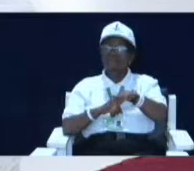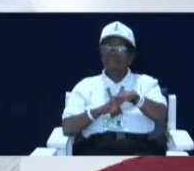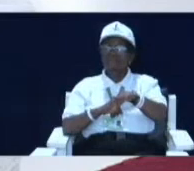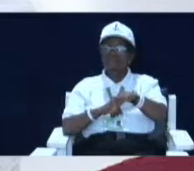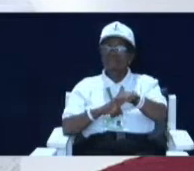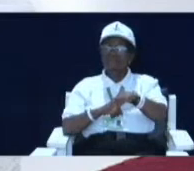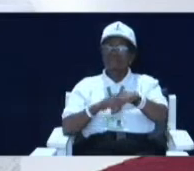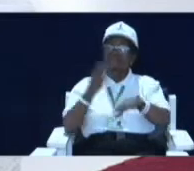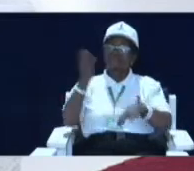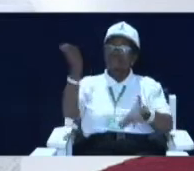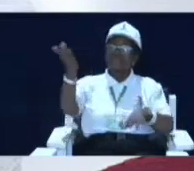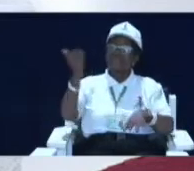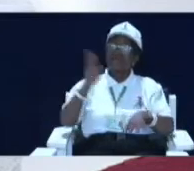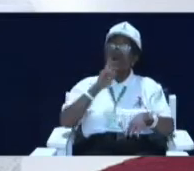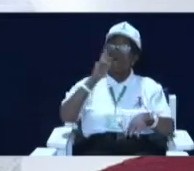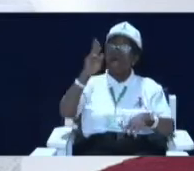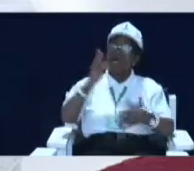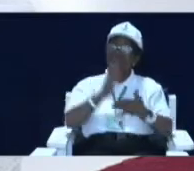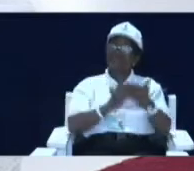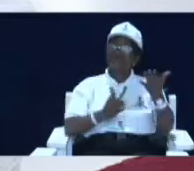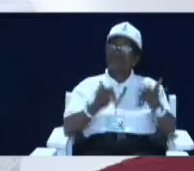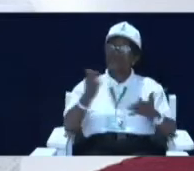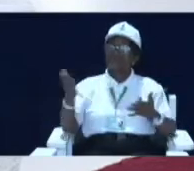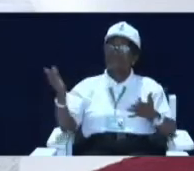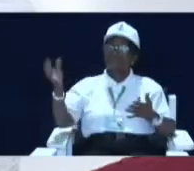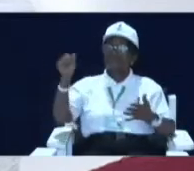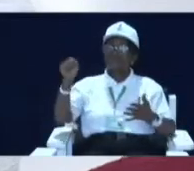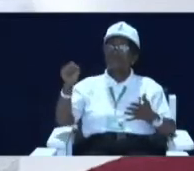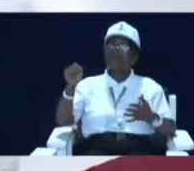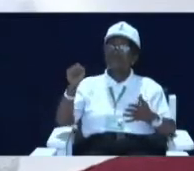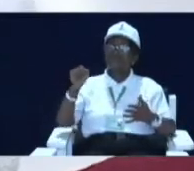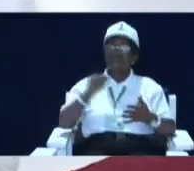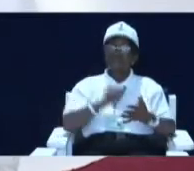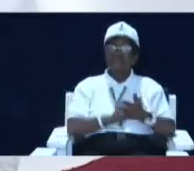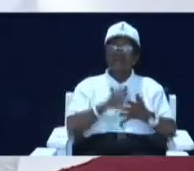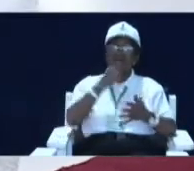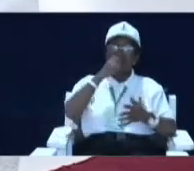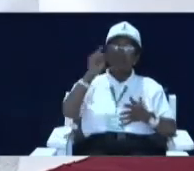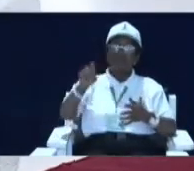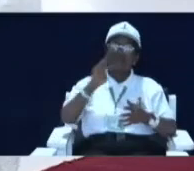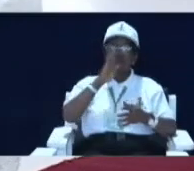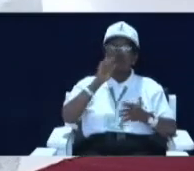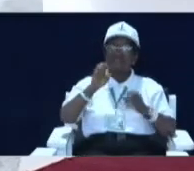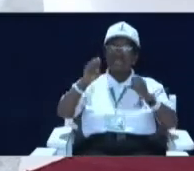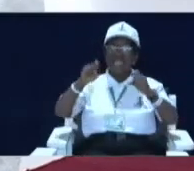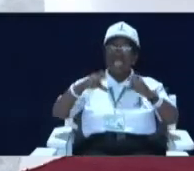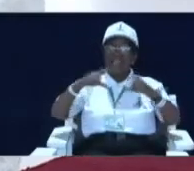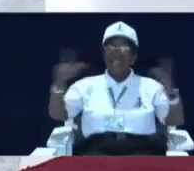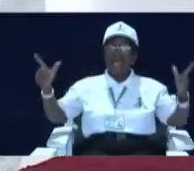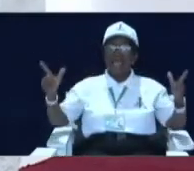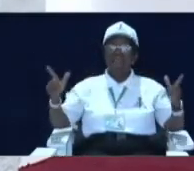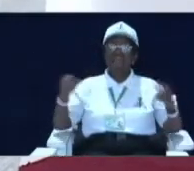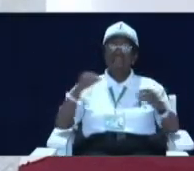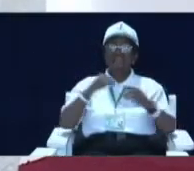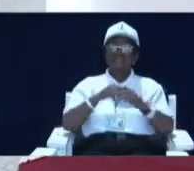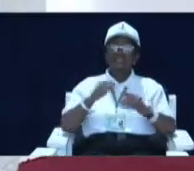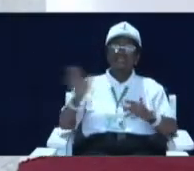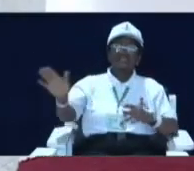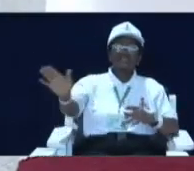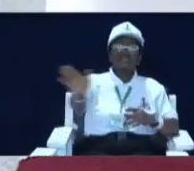There are certain things that must be enlarged in your life